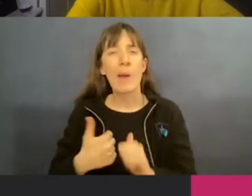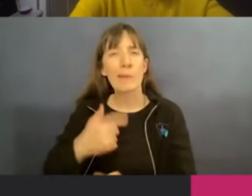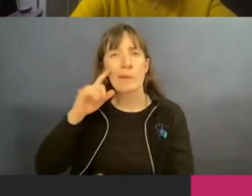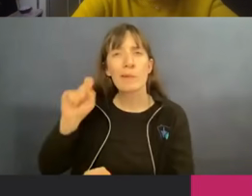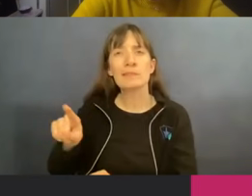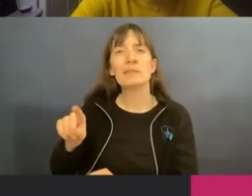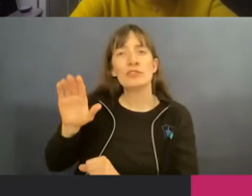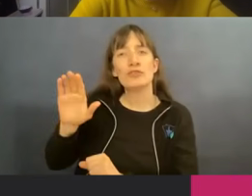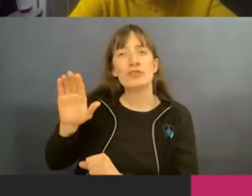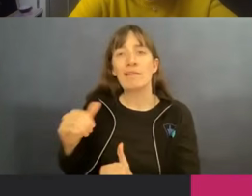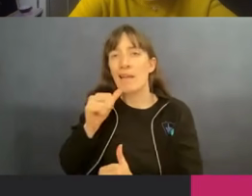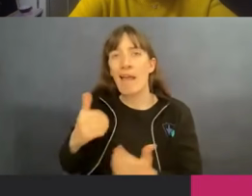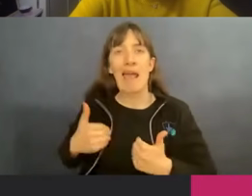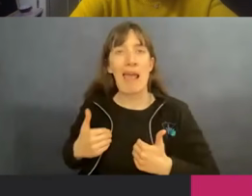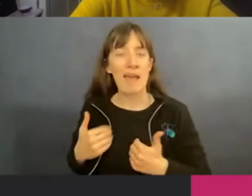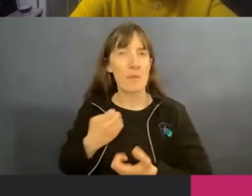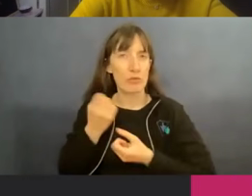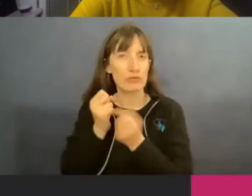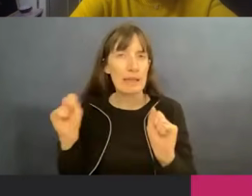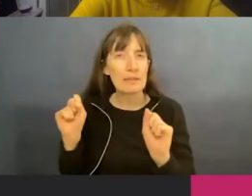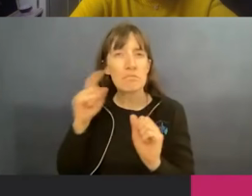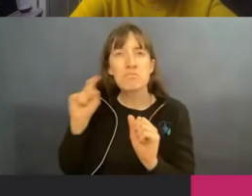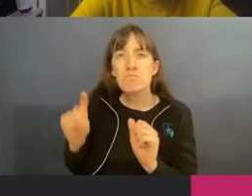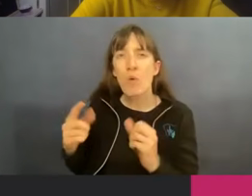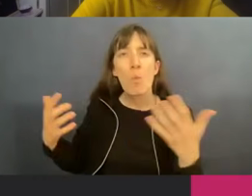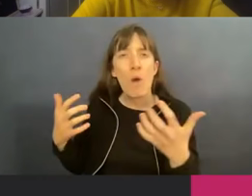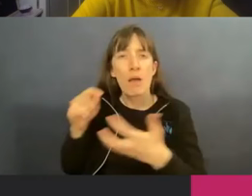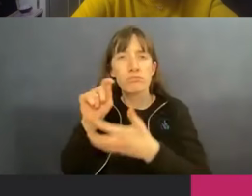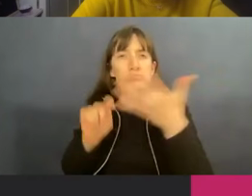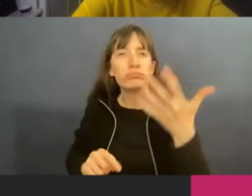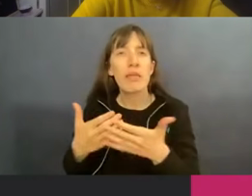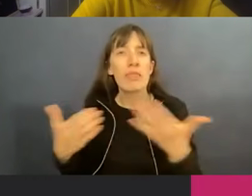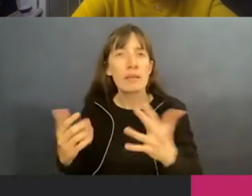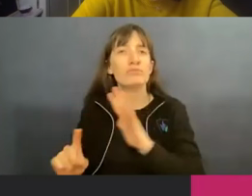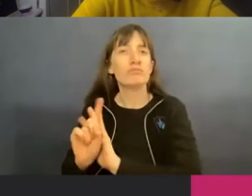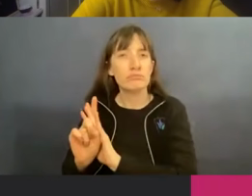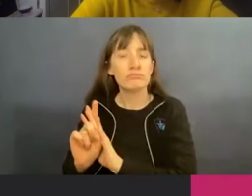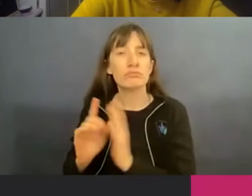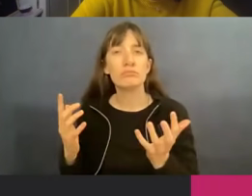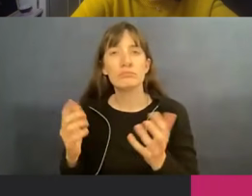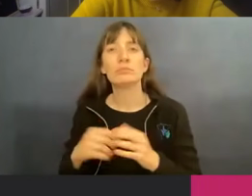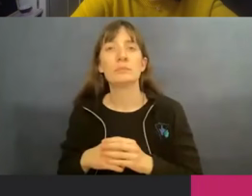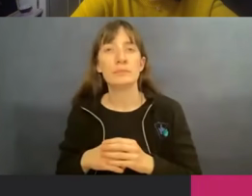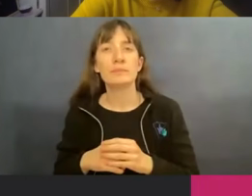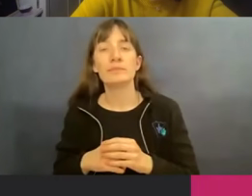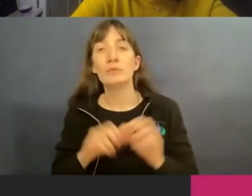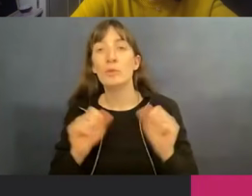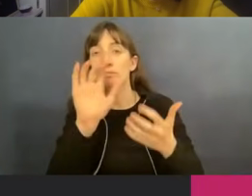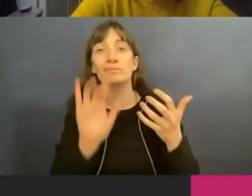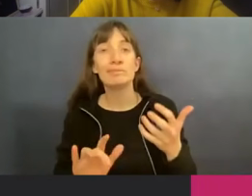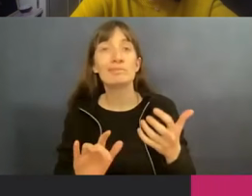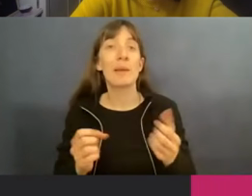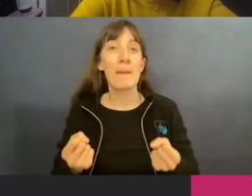doesn't have emotional safety? So again, this is a multiple choice. You can select as many as apply.